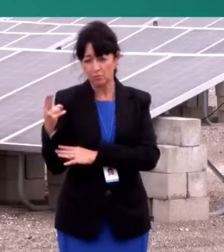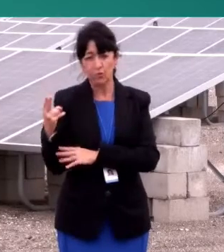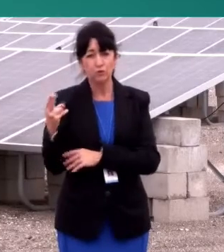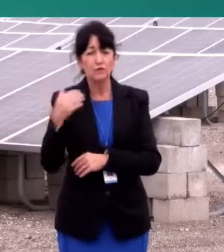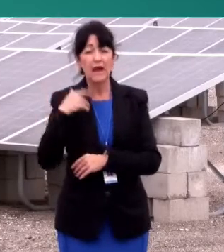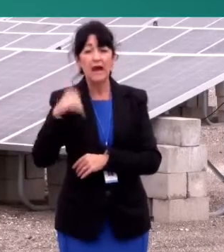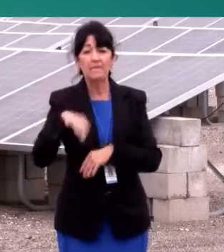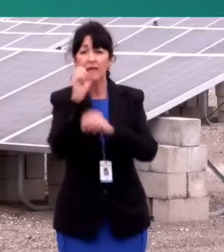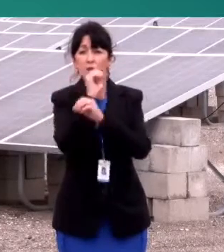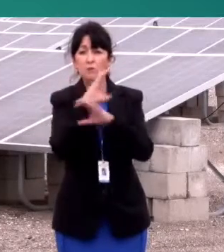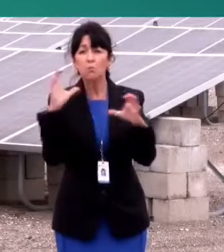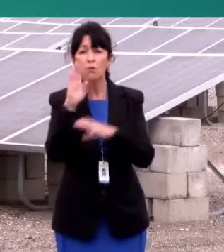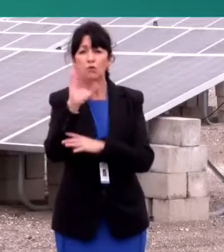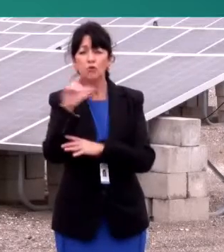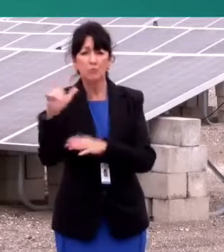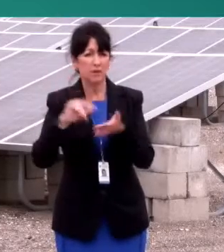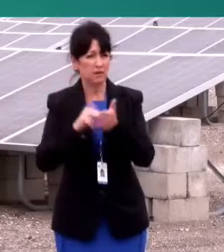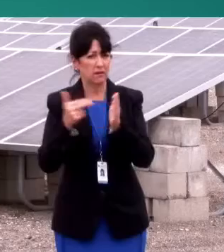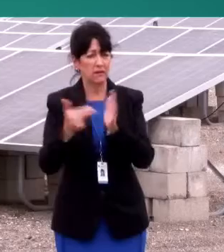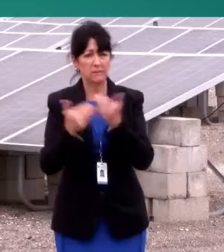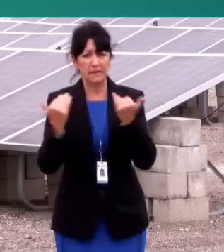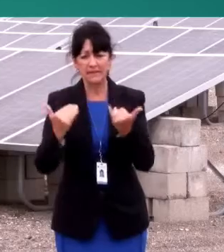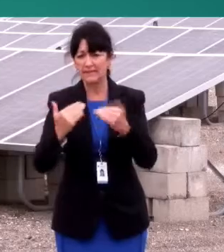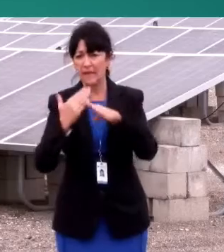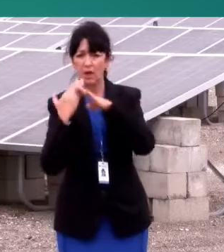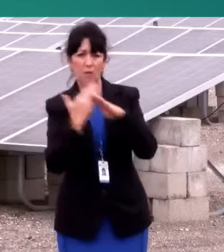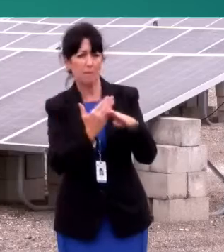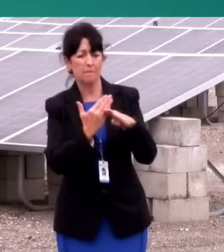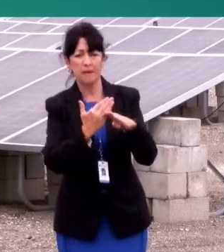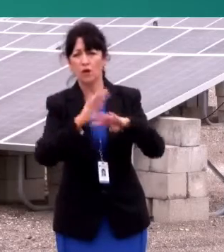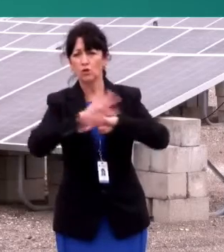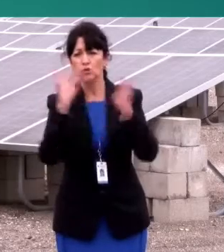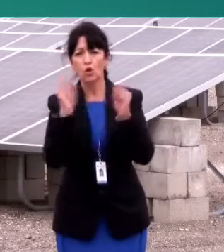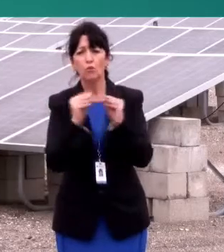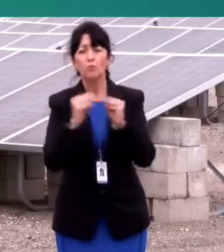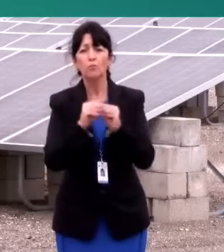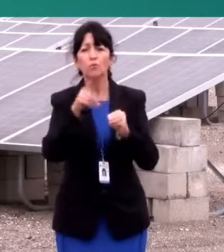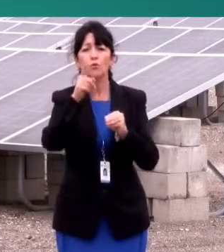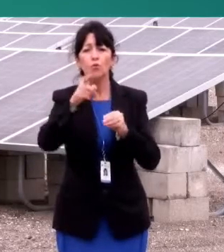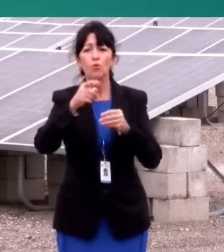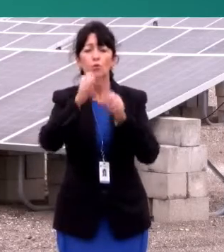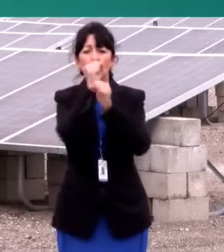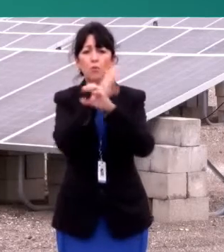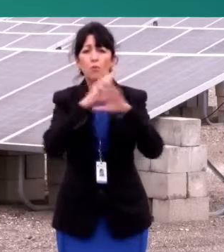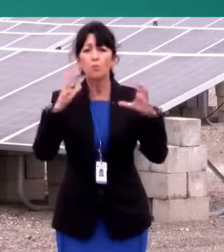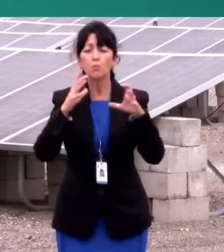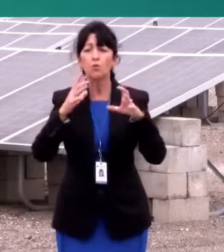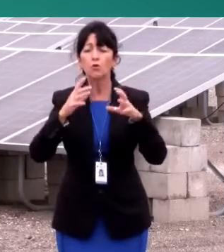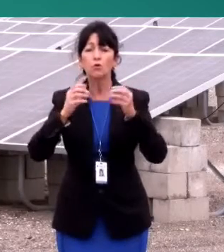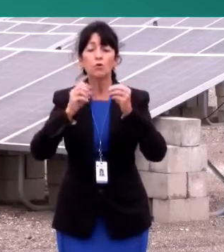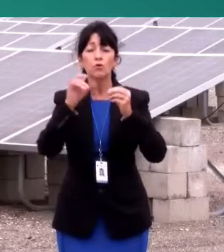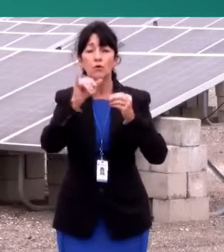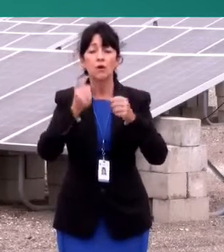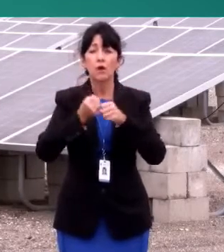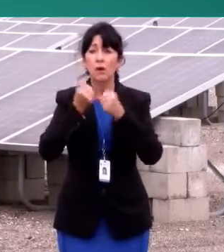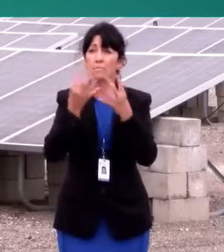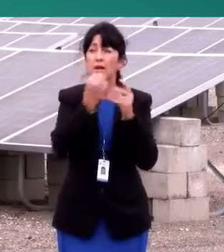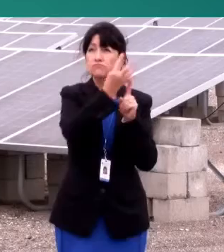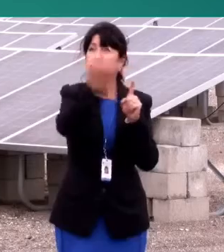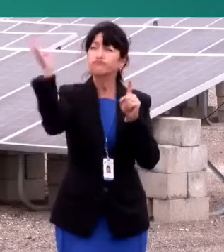bill, which is banning the mass release of balloons, which is 5 balloons or more, something that Plastic Free Delaware and many others in the